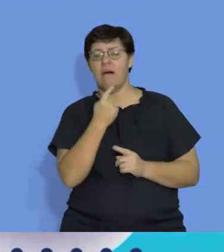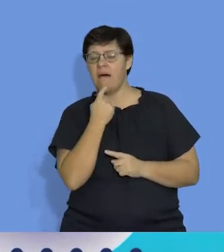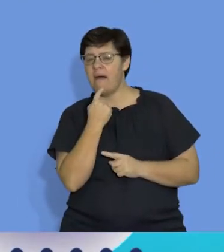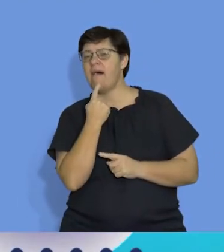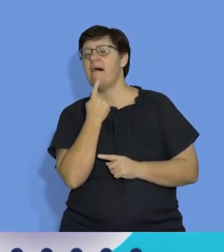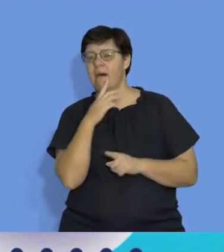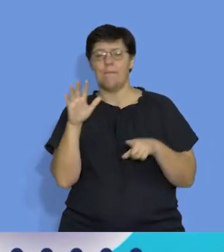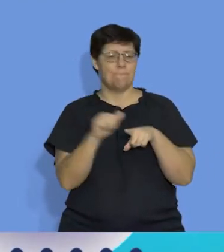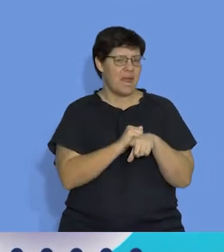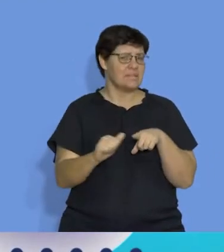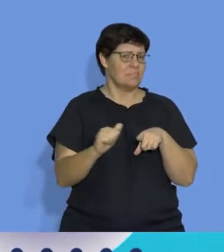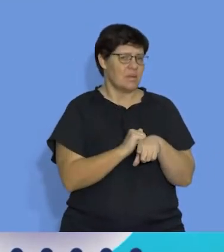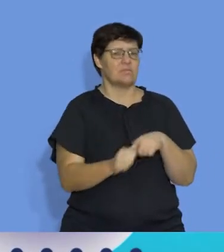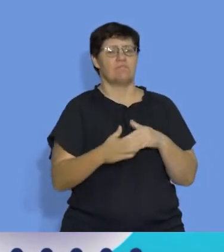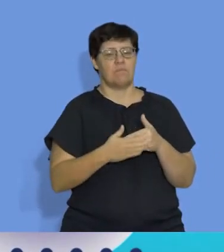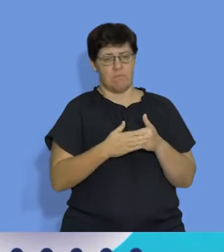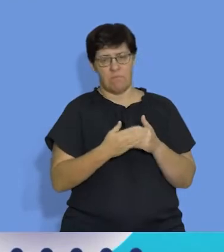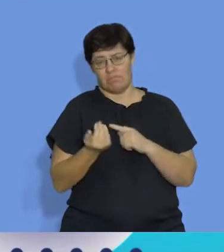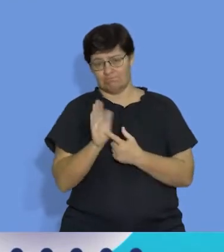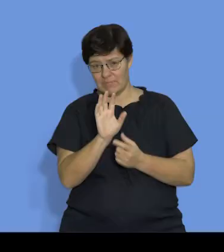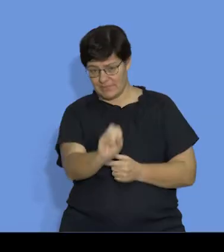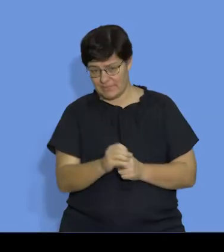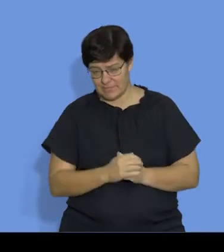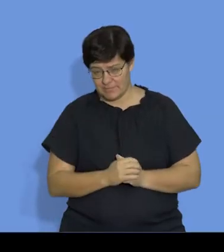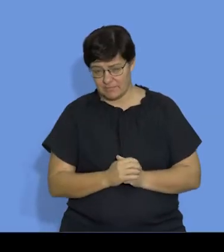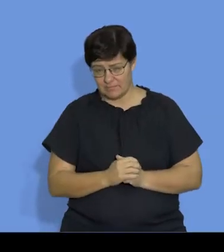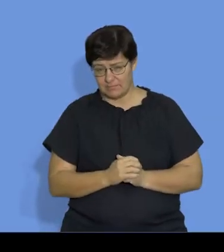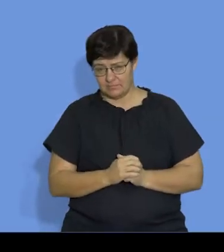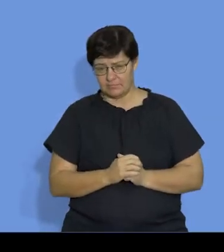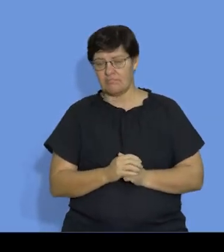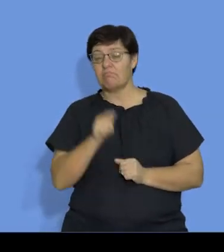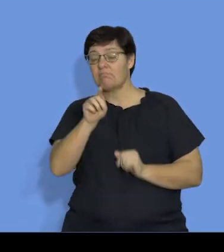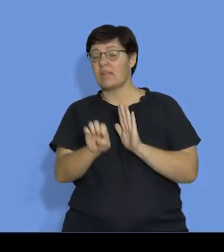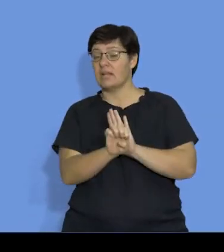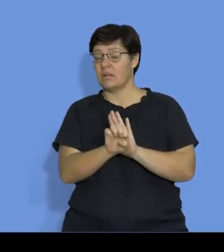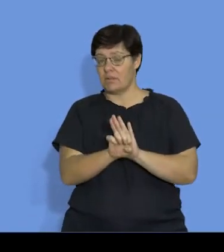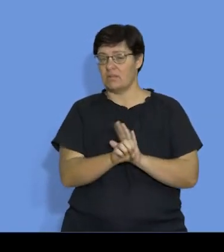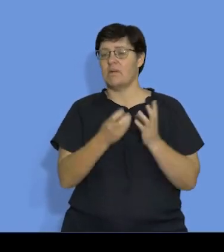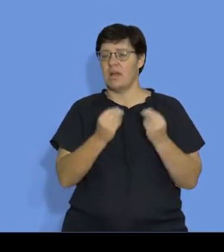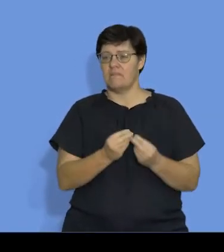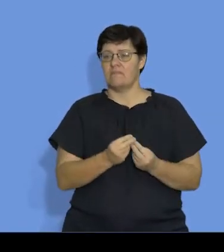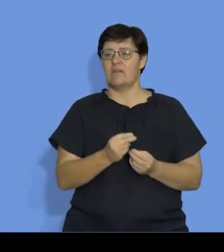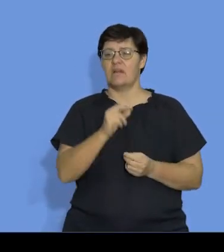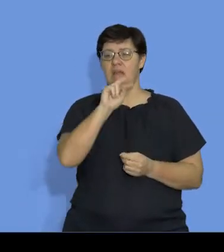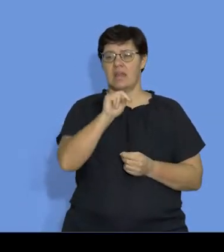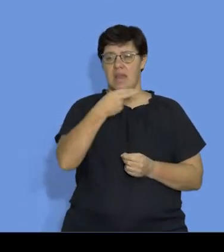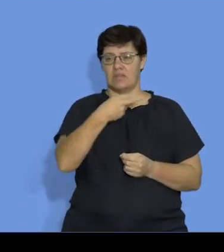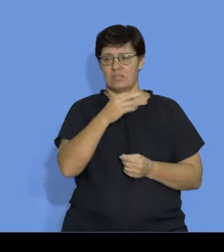much practice as we possibly can. In this example, we are given a reaction between ammonia